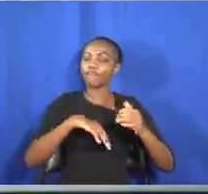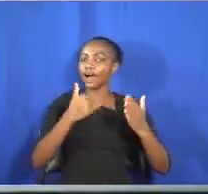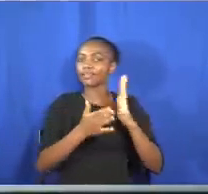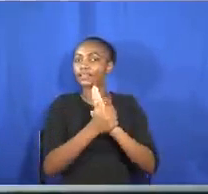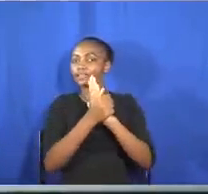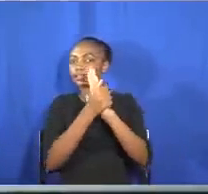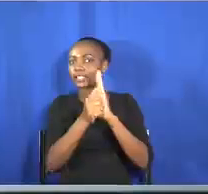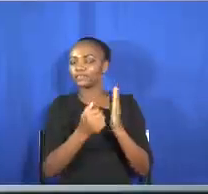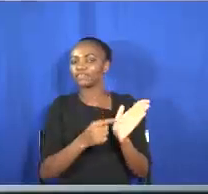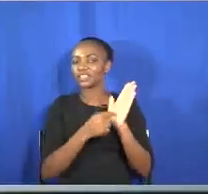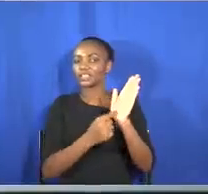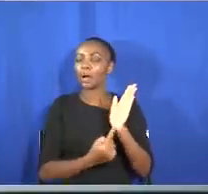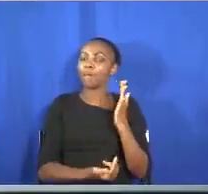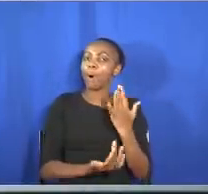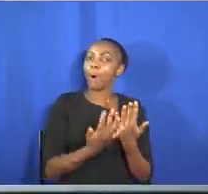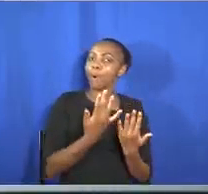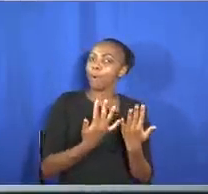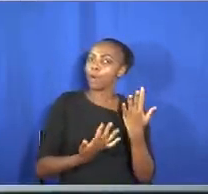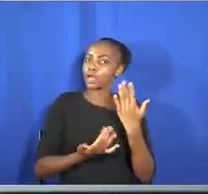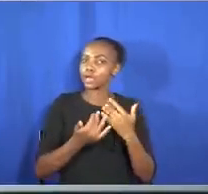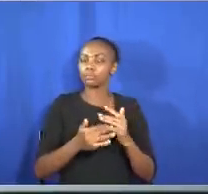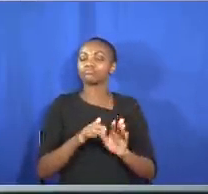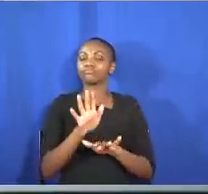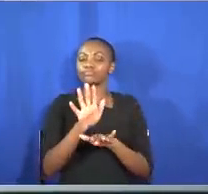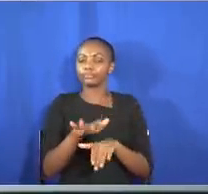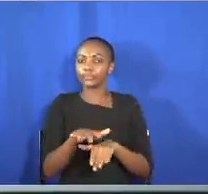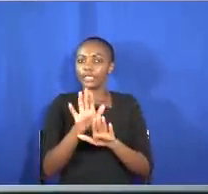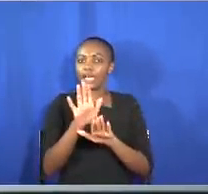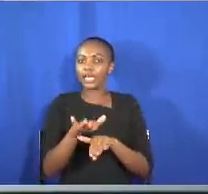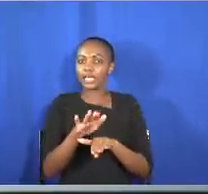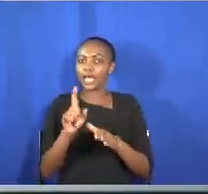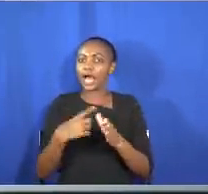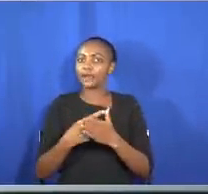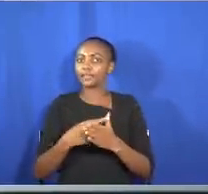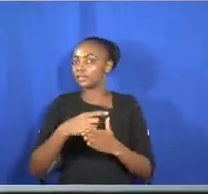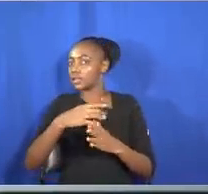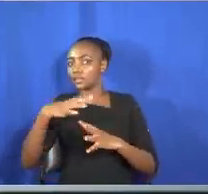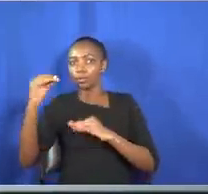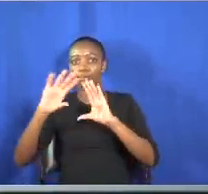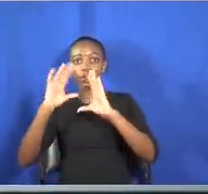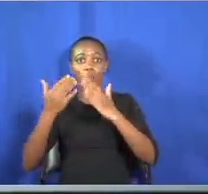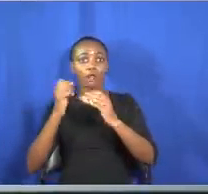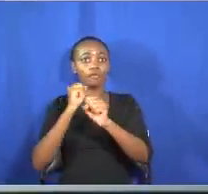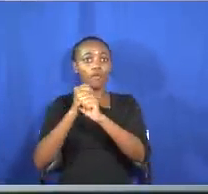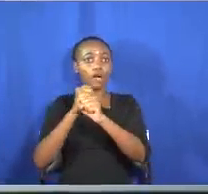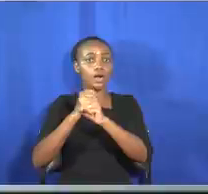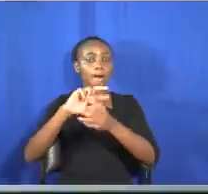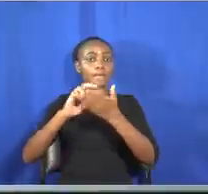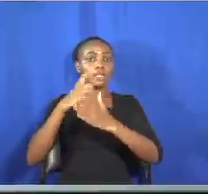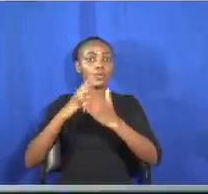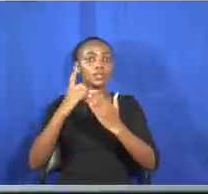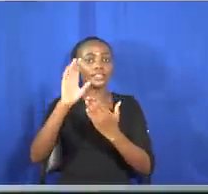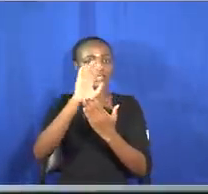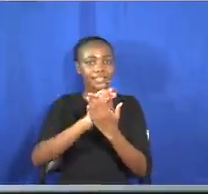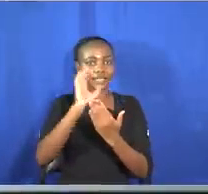can now do vocational skills, like they're able to cook, they're able to sew a dress. And then from there, they go to the world of work.